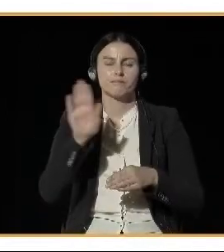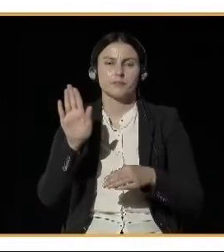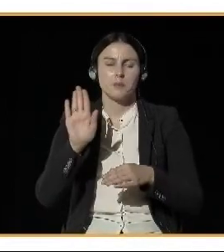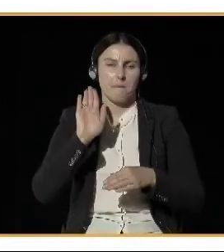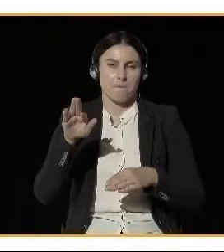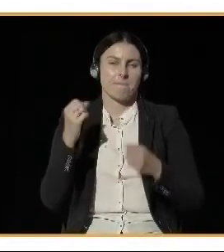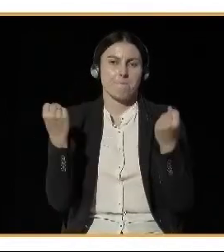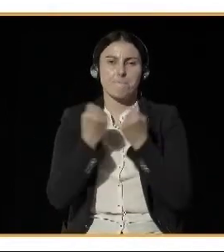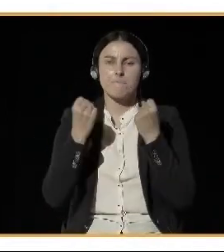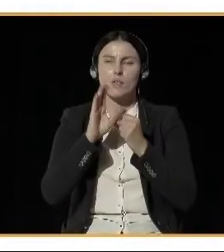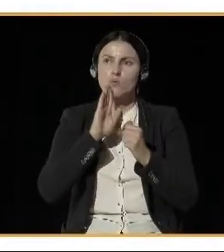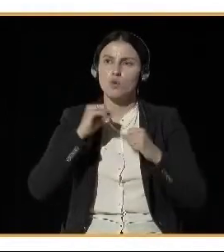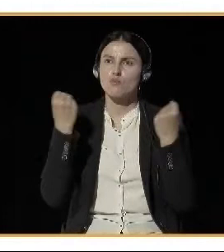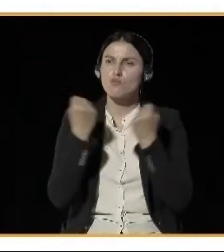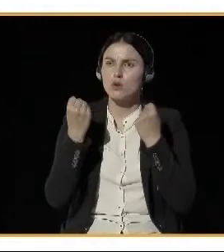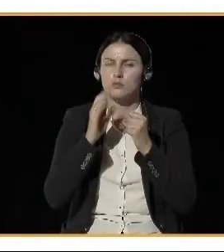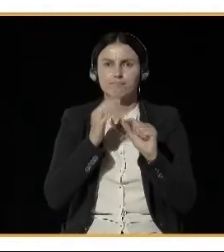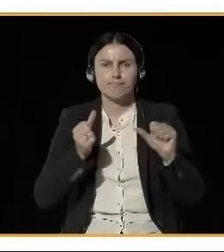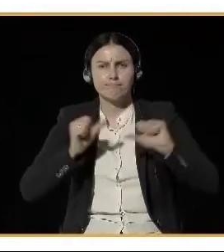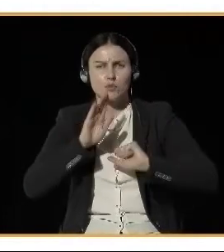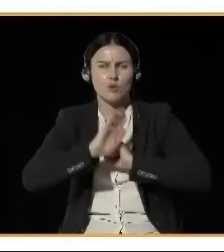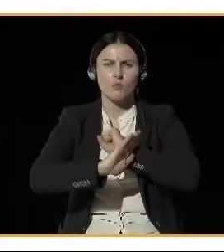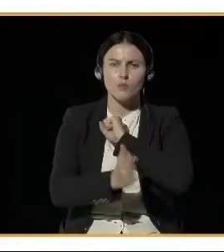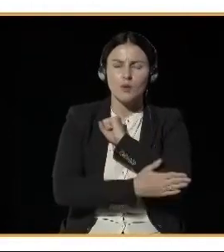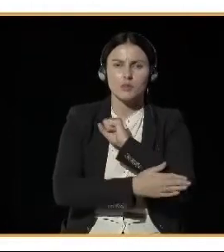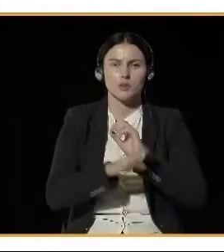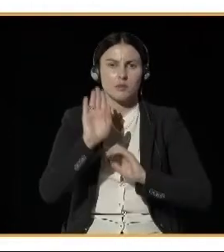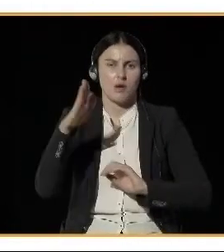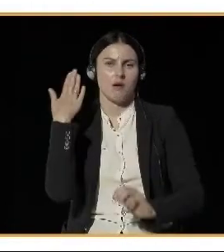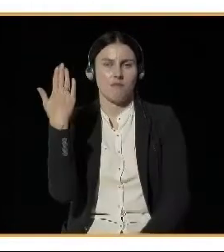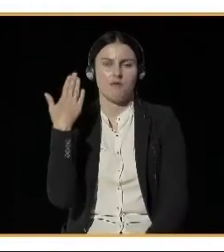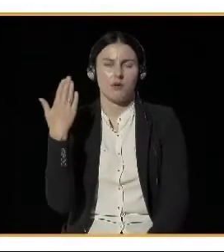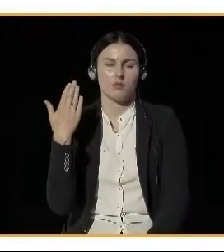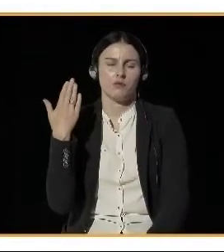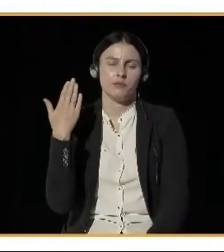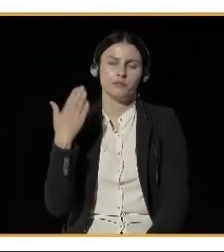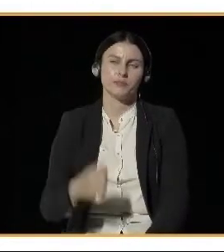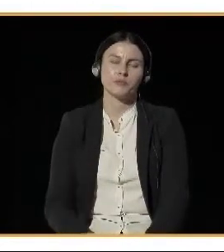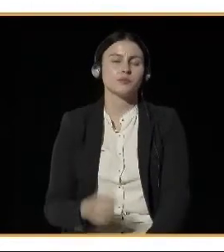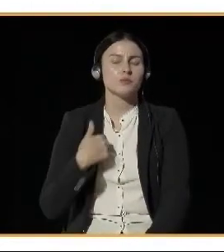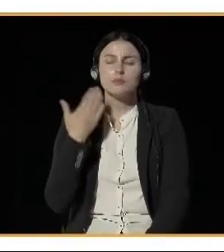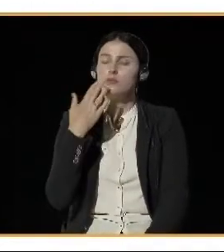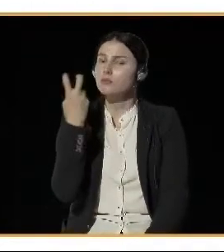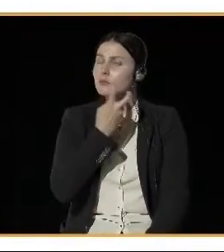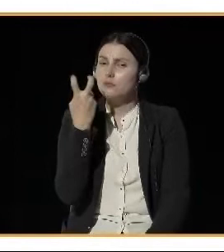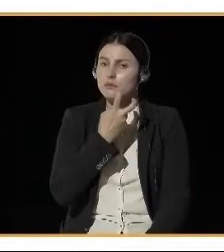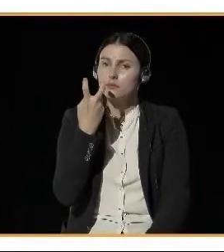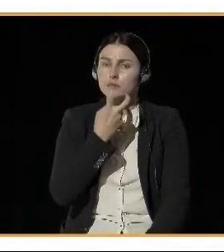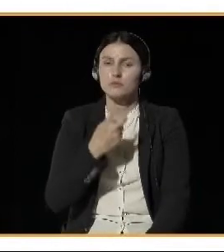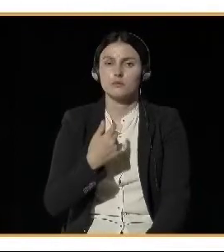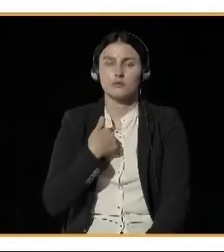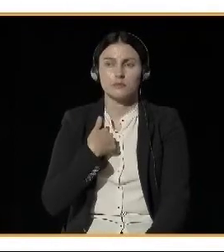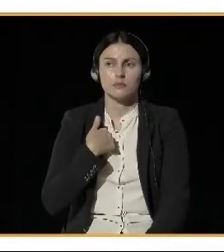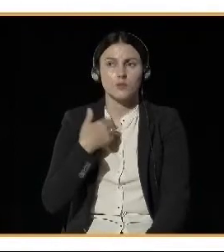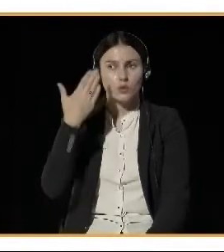centers. We also, what I found quite interesting, we learned that there is a